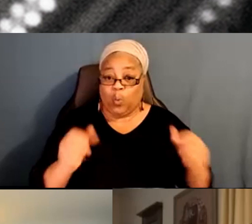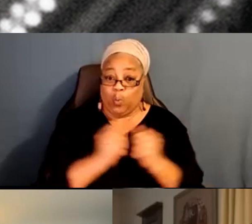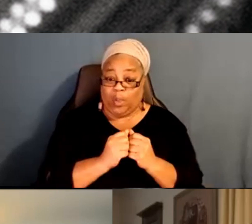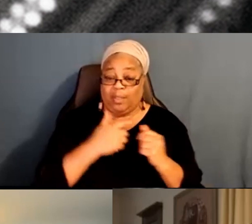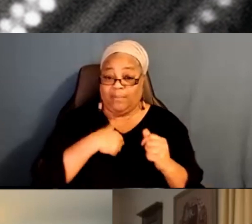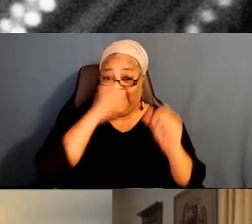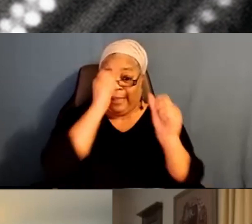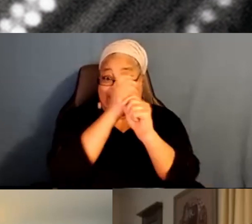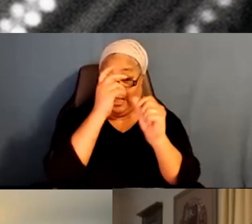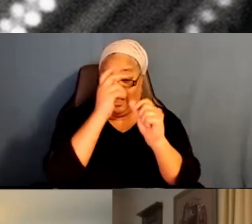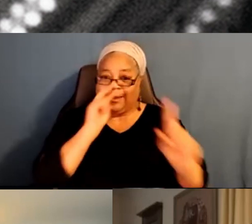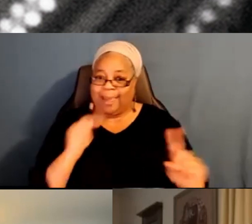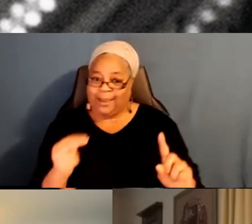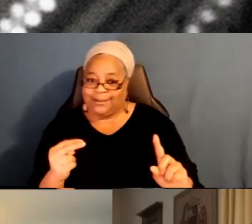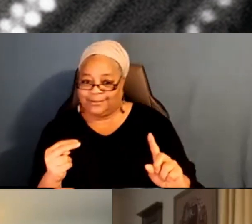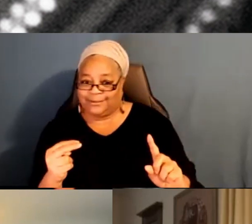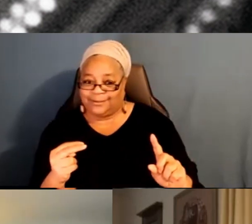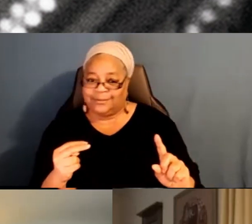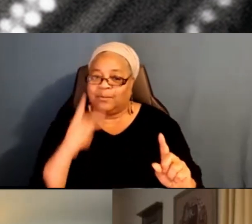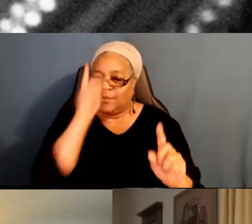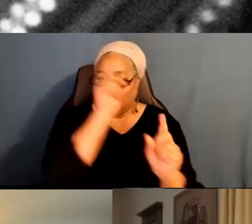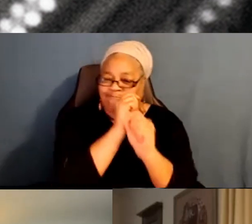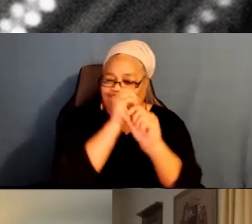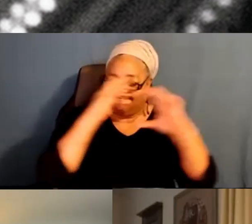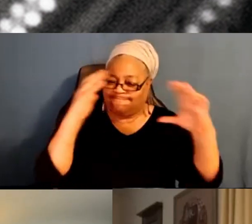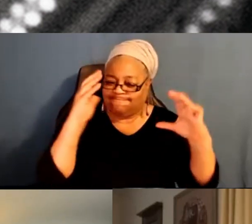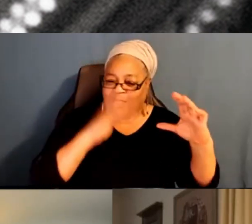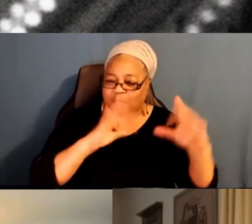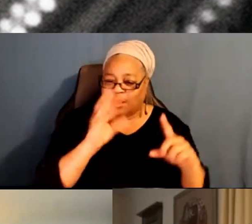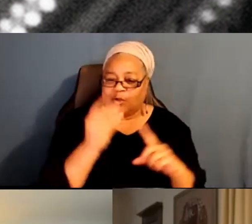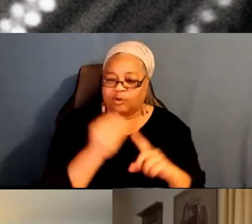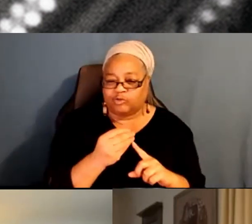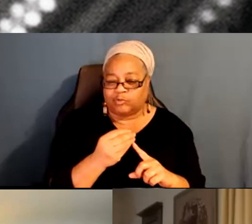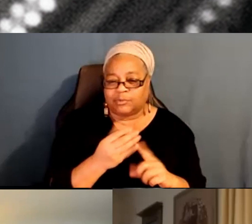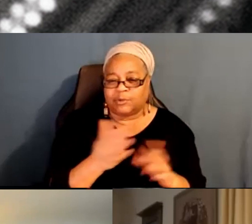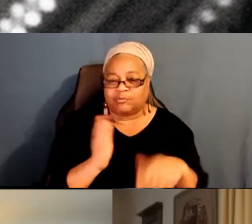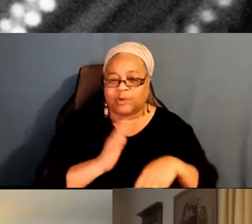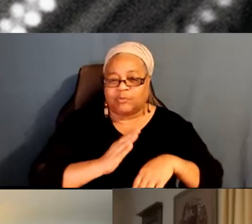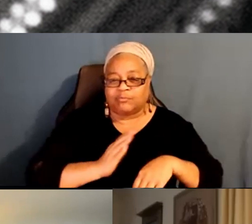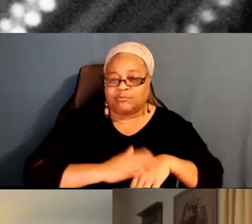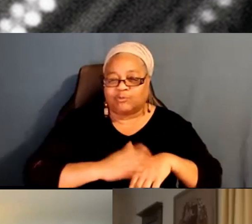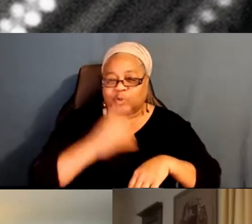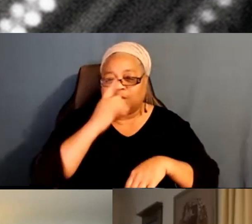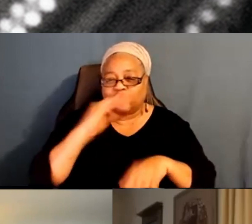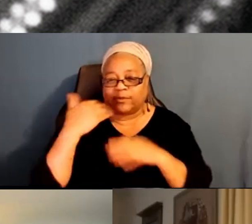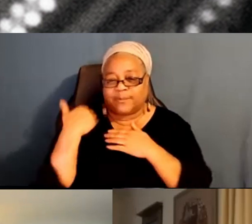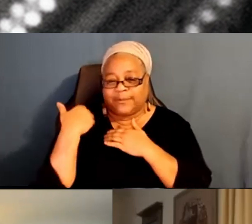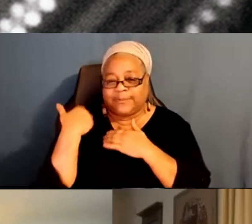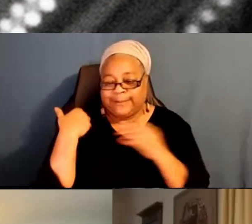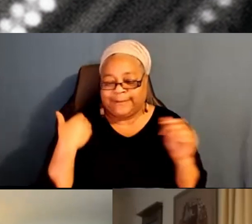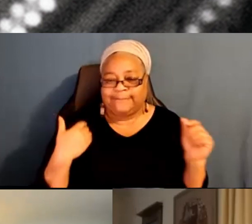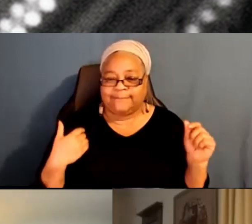gaze is a call to a certain kind of responsibility, and the